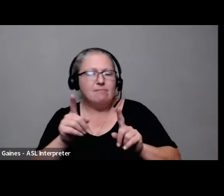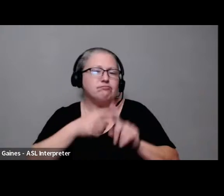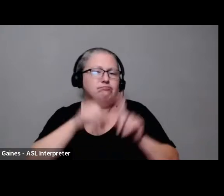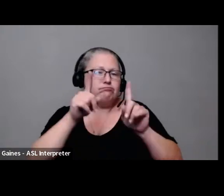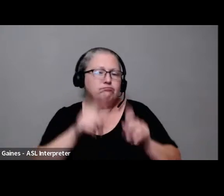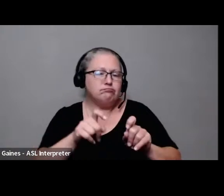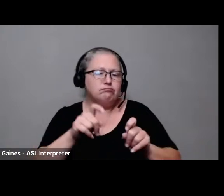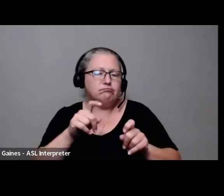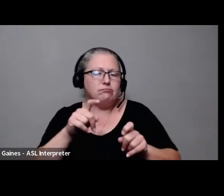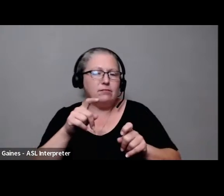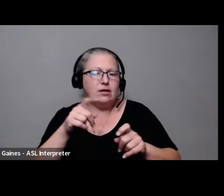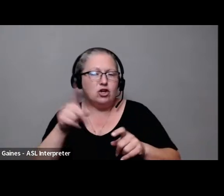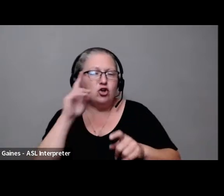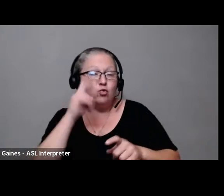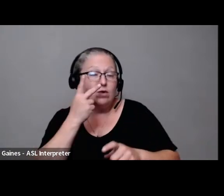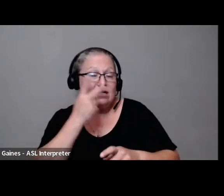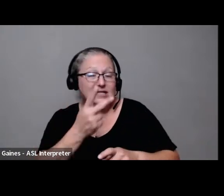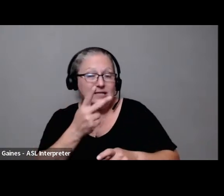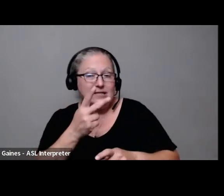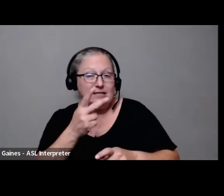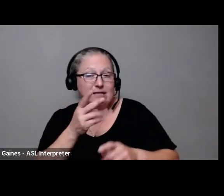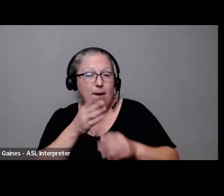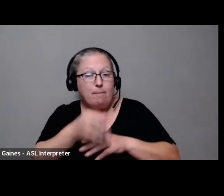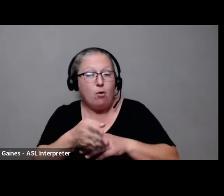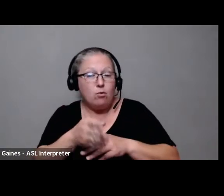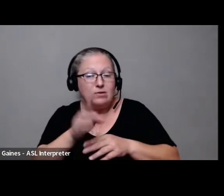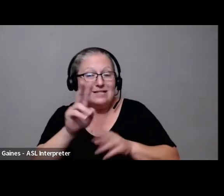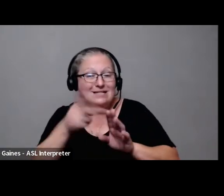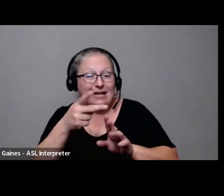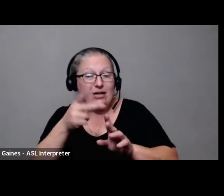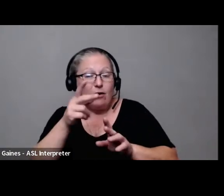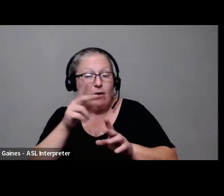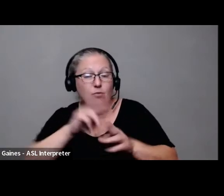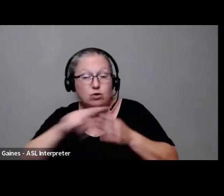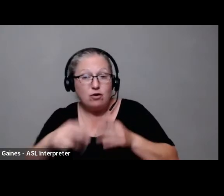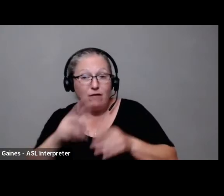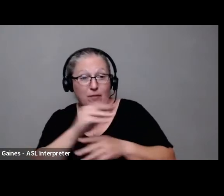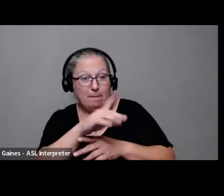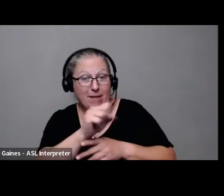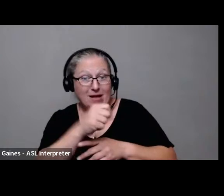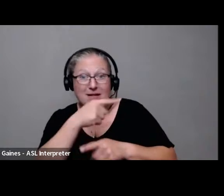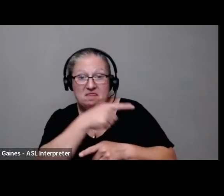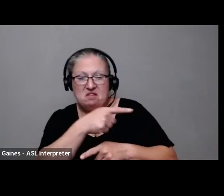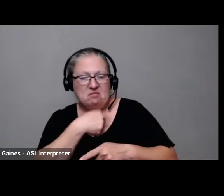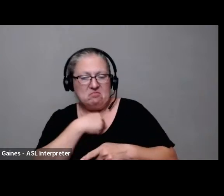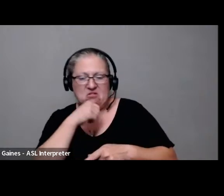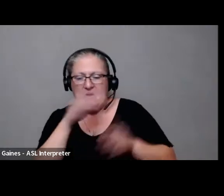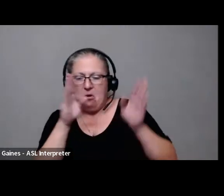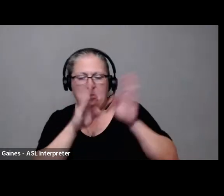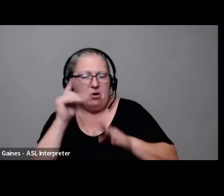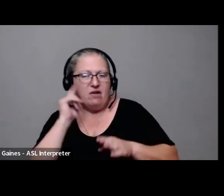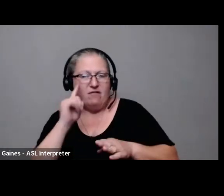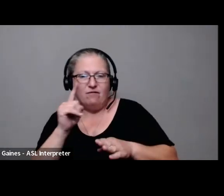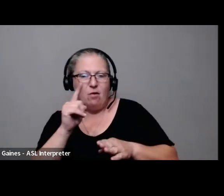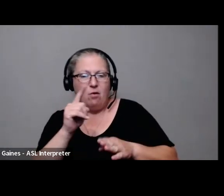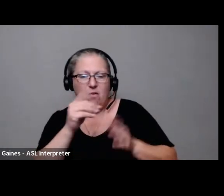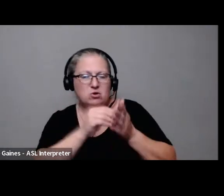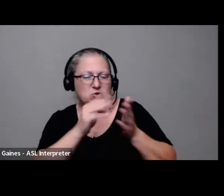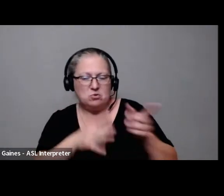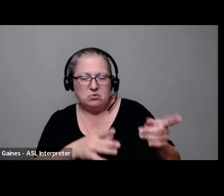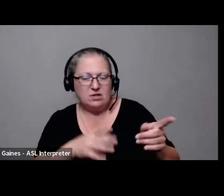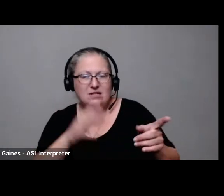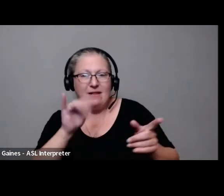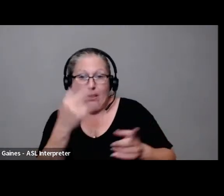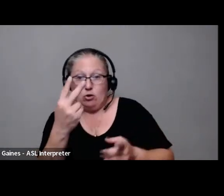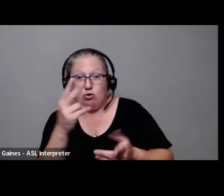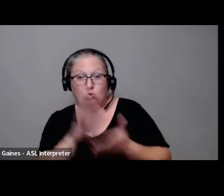like and honestly, if you look at post-secondary outcomes for Mills, they're the school I'm least worried about in terms of student matriculation. So that's kind of, those are the